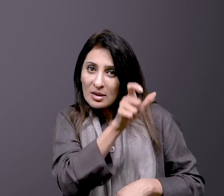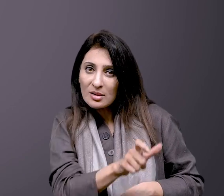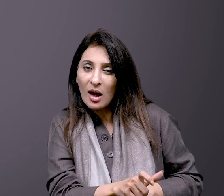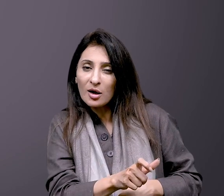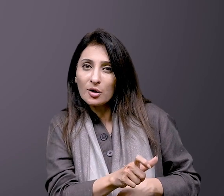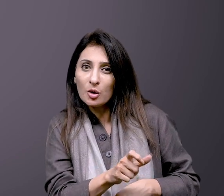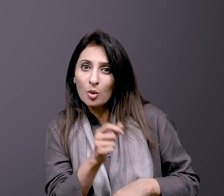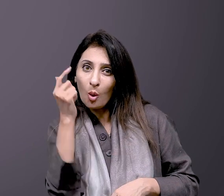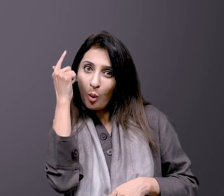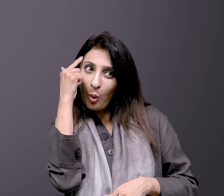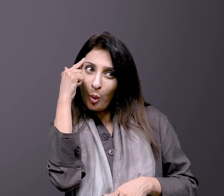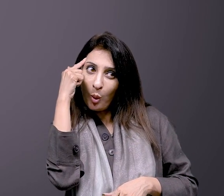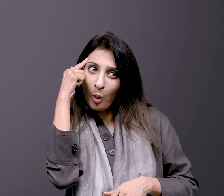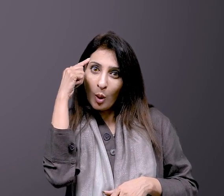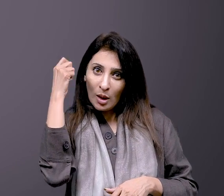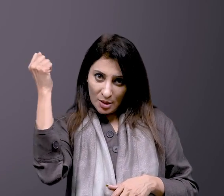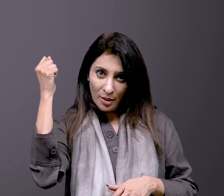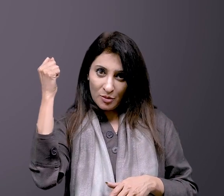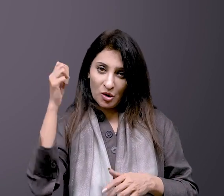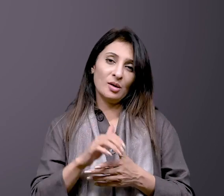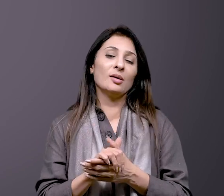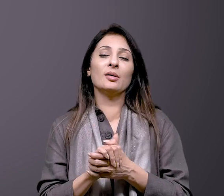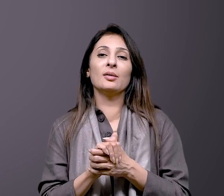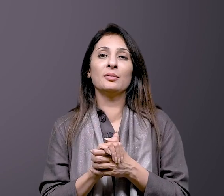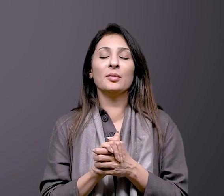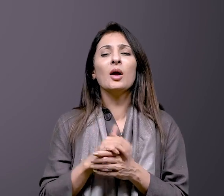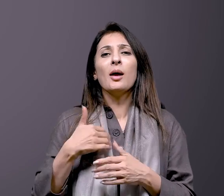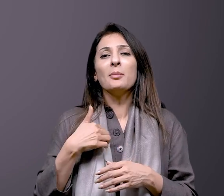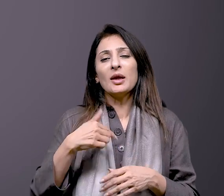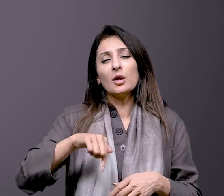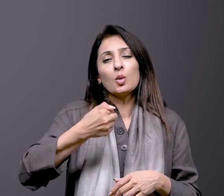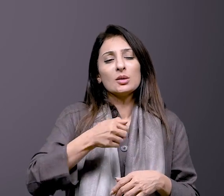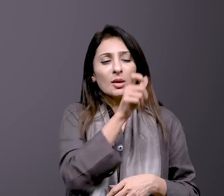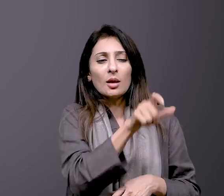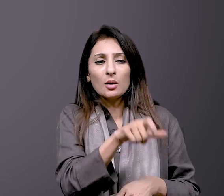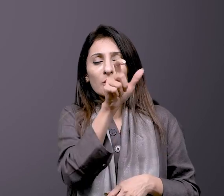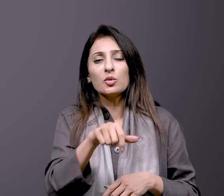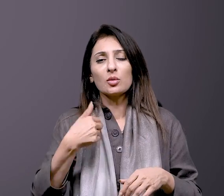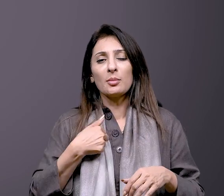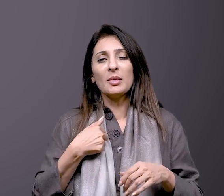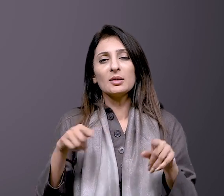society is not understanding that they will not know these things. We have to help them